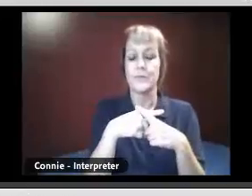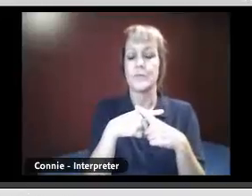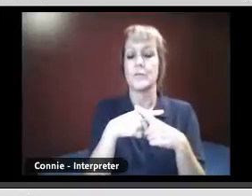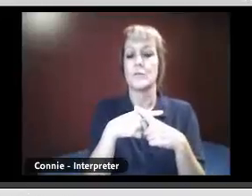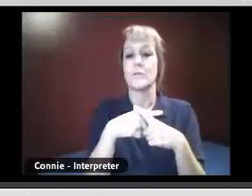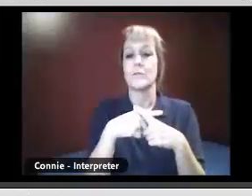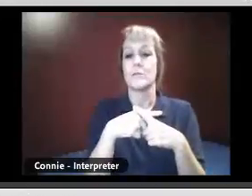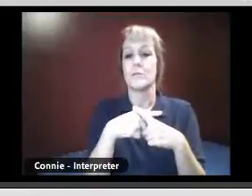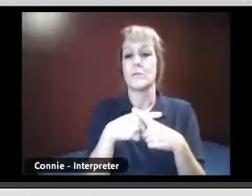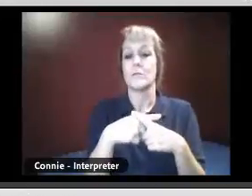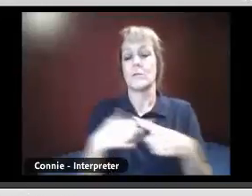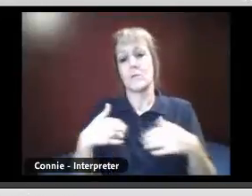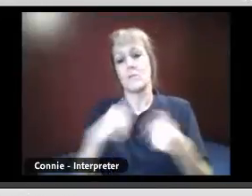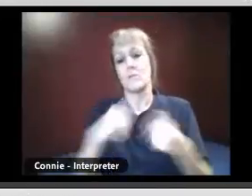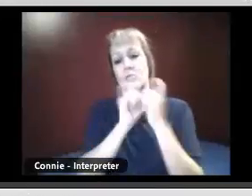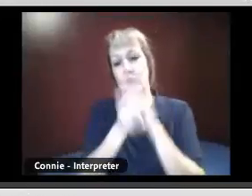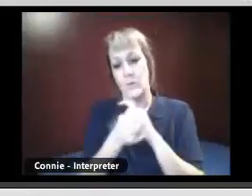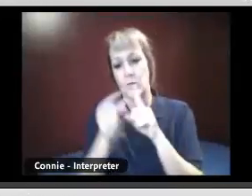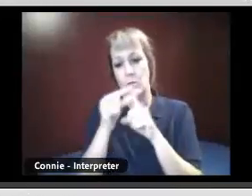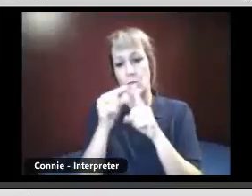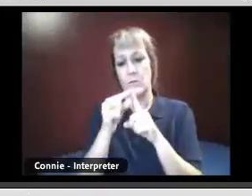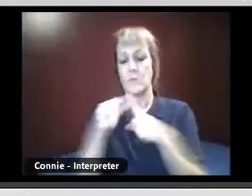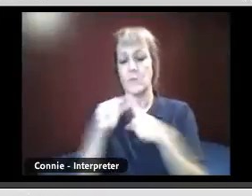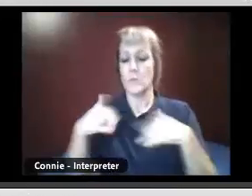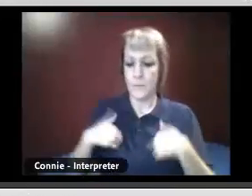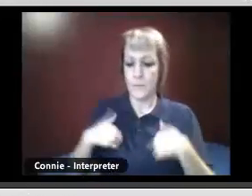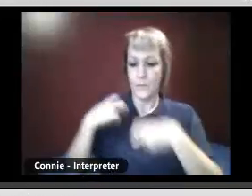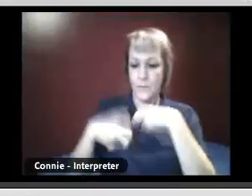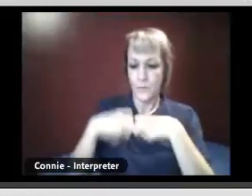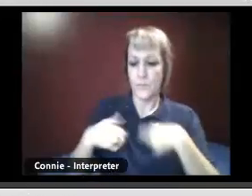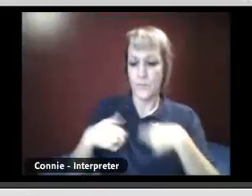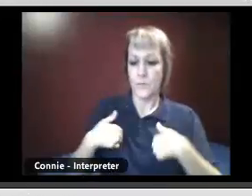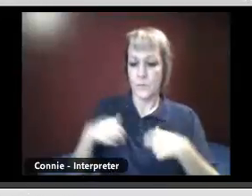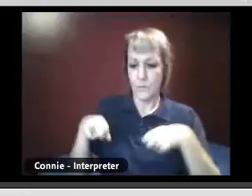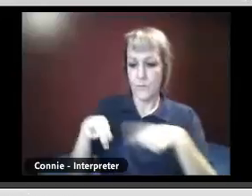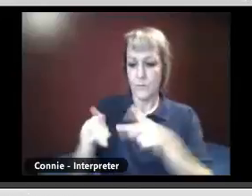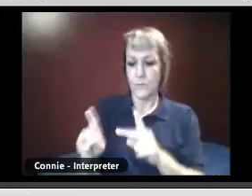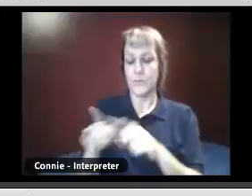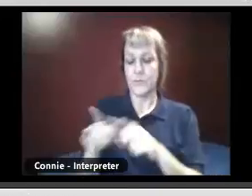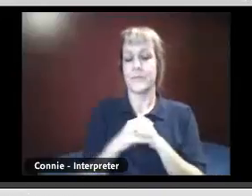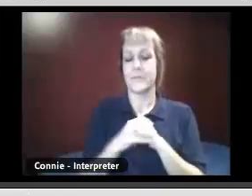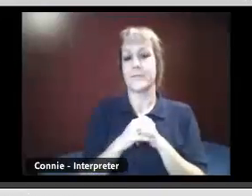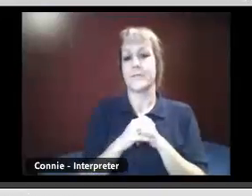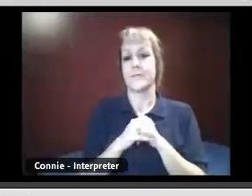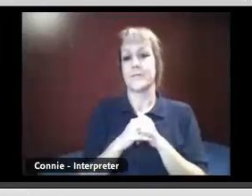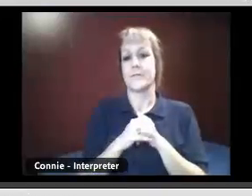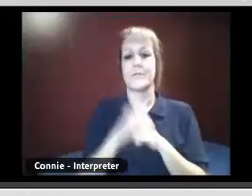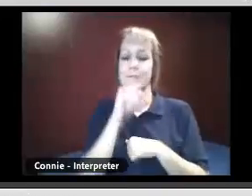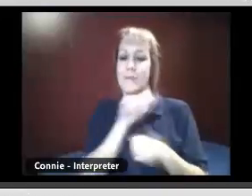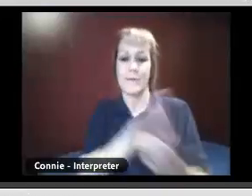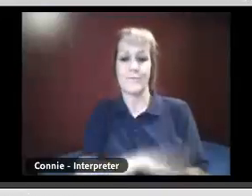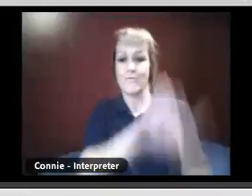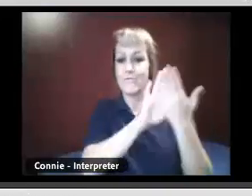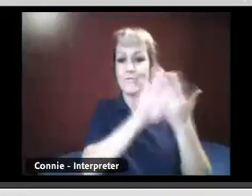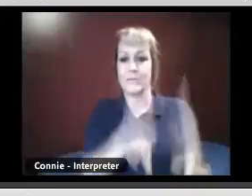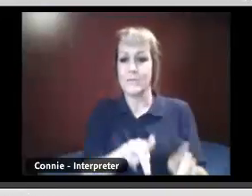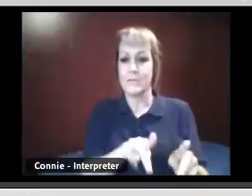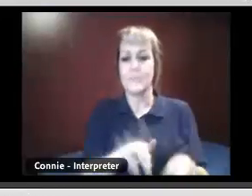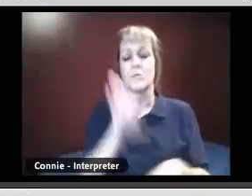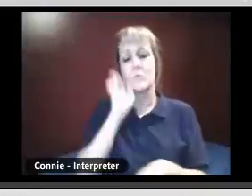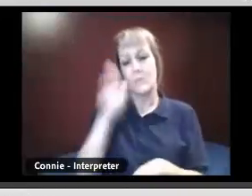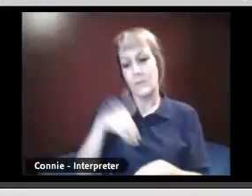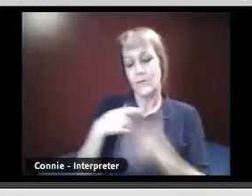have a problem. Problems are opportunities if we look at it constructively. We are not going to confront somebody, we're going to have a